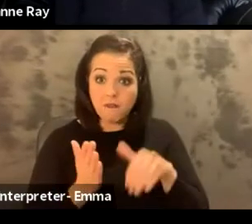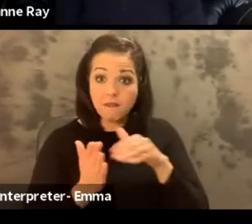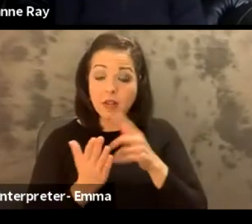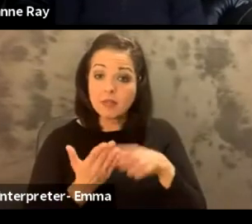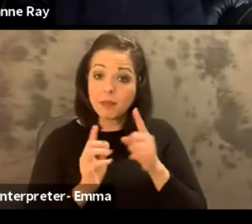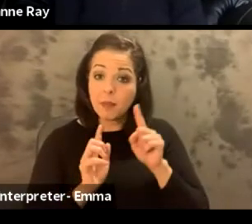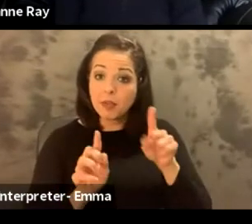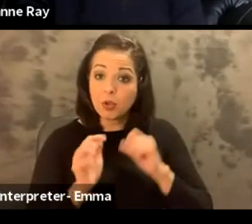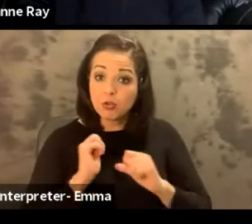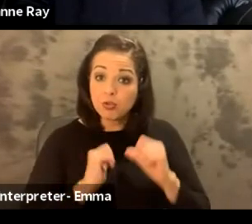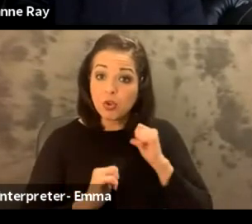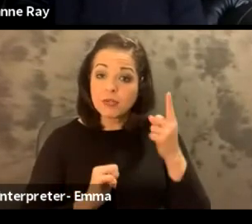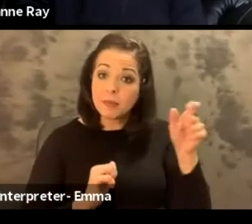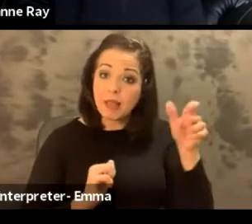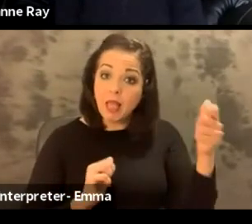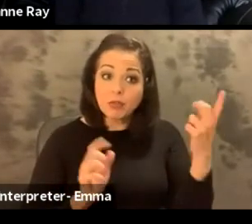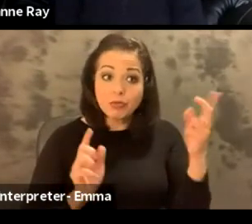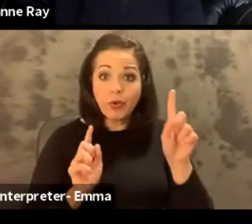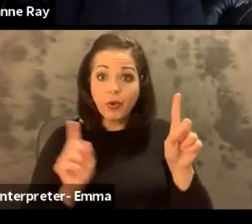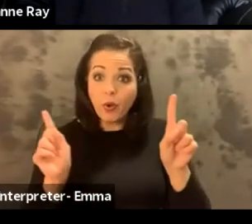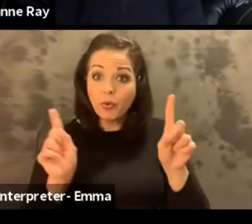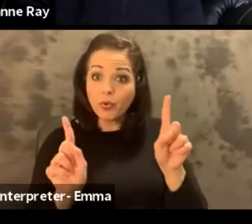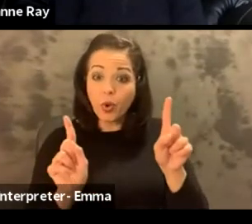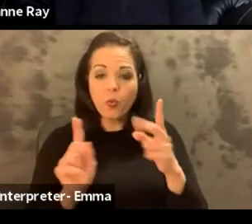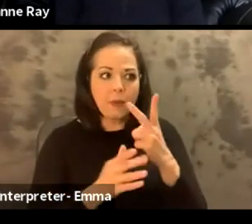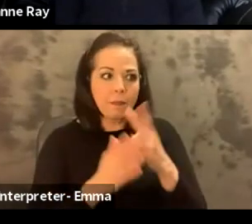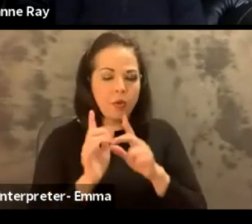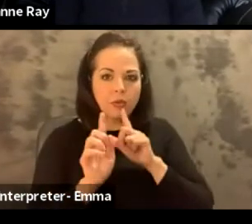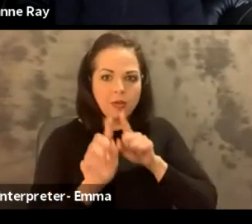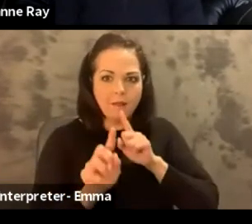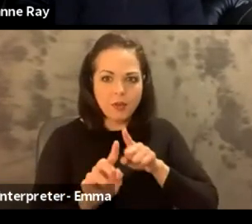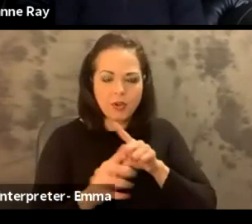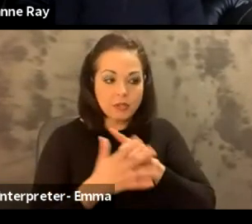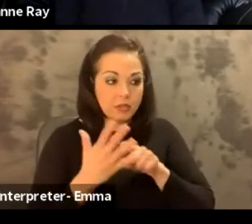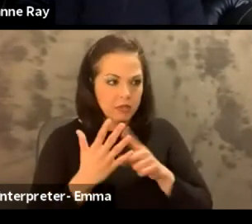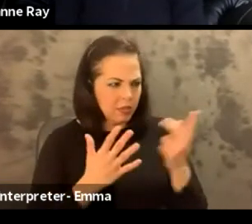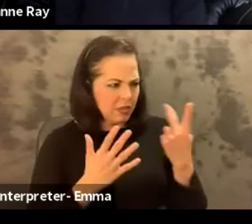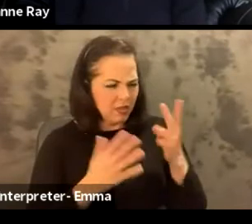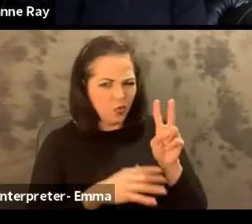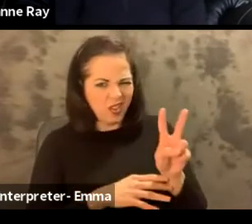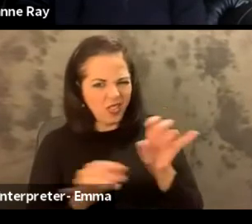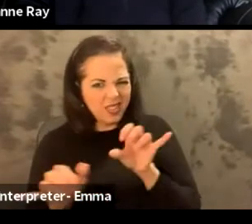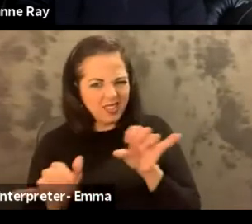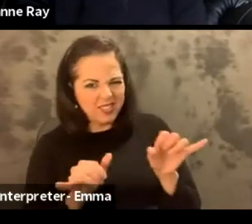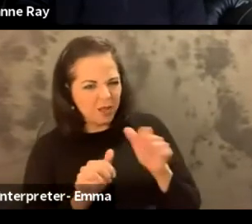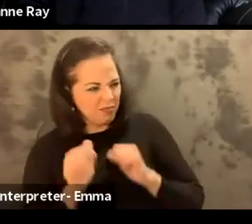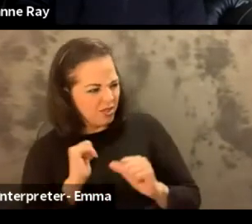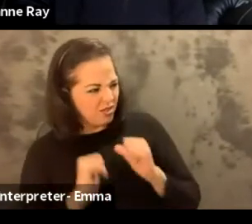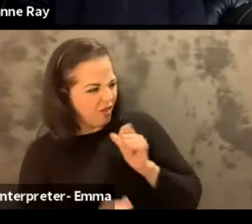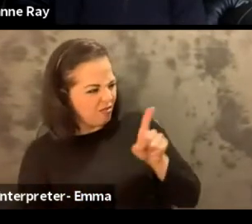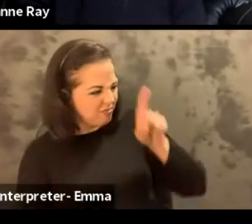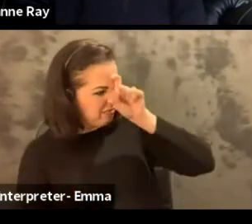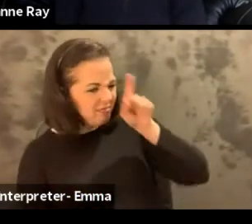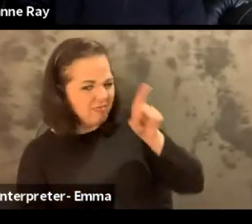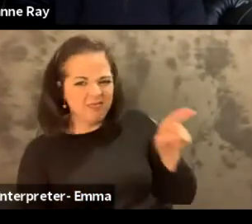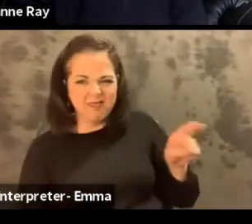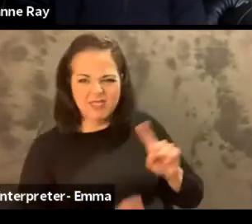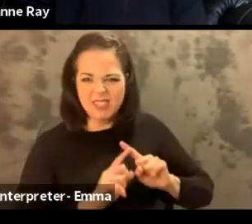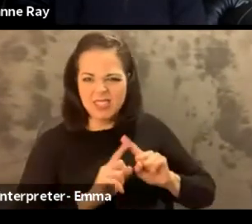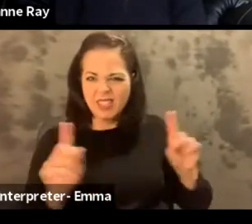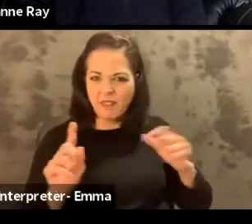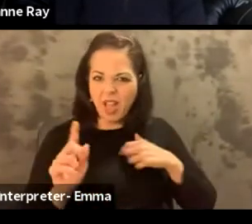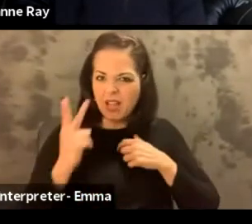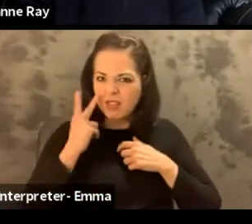and somebody else would go to a show and we'd like cover it. But I'd be like, did we go to the same thing? Because I saw